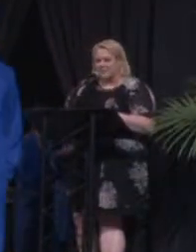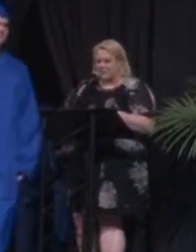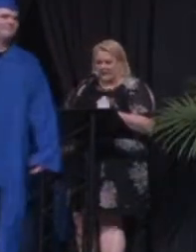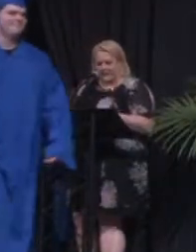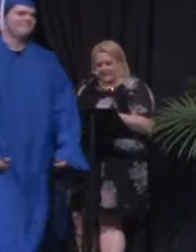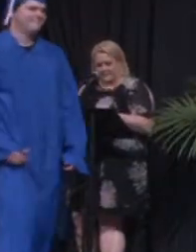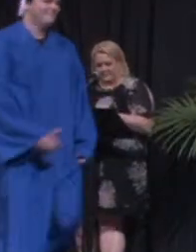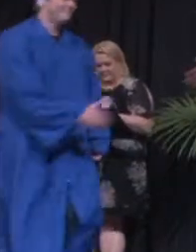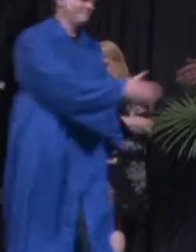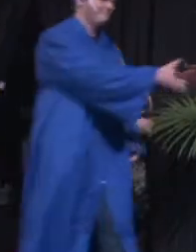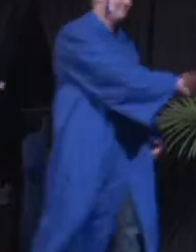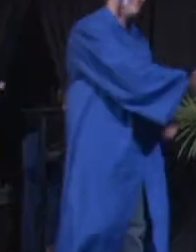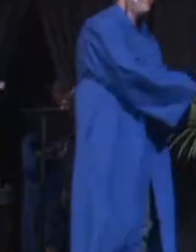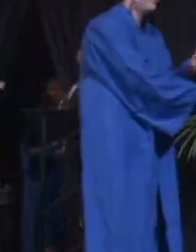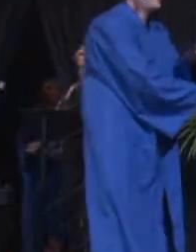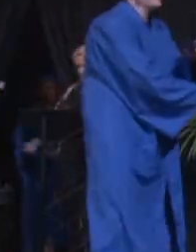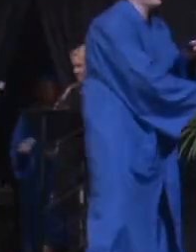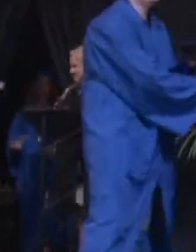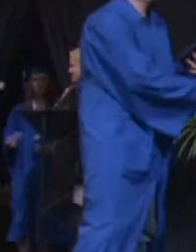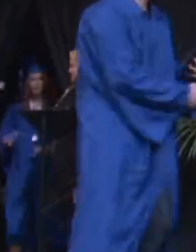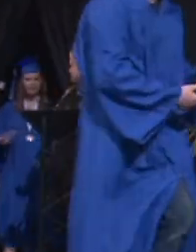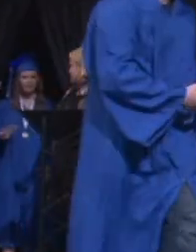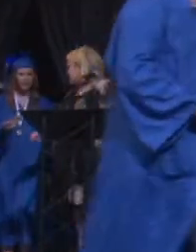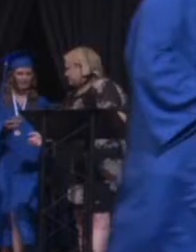Alex Olderback.